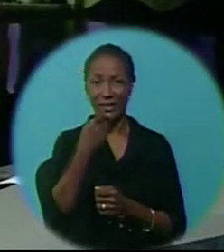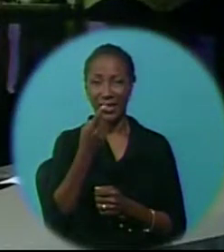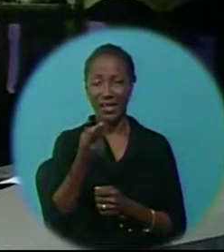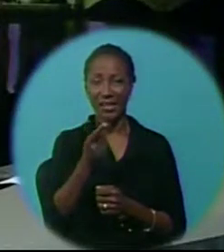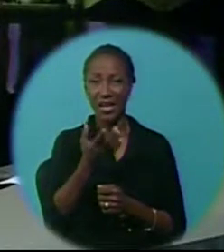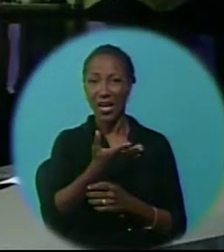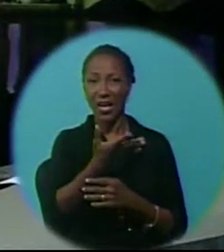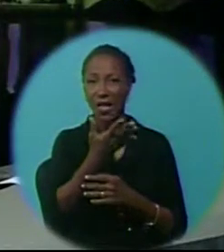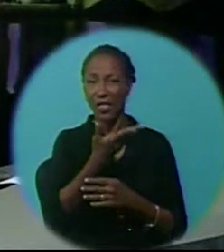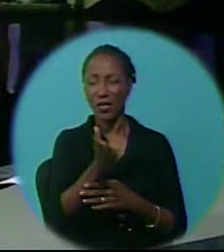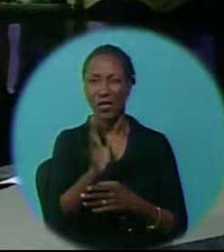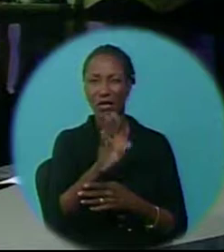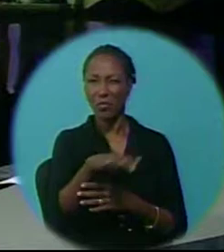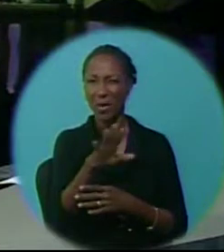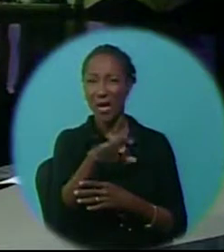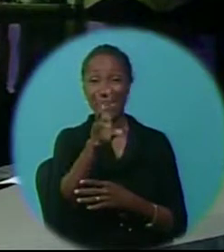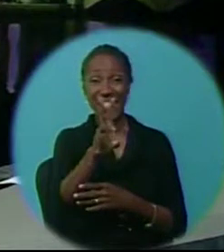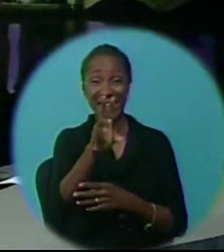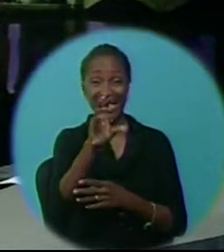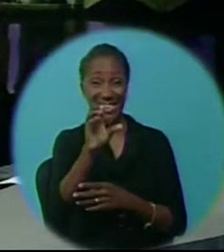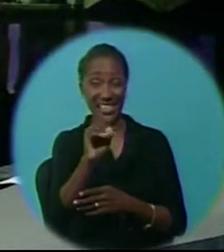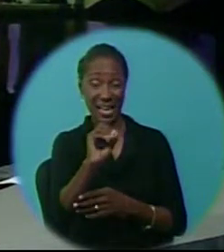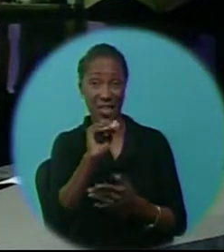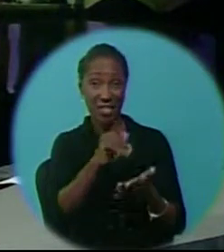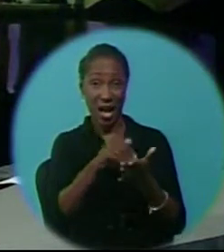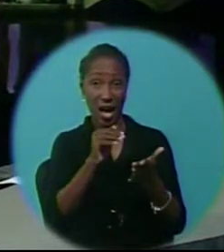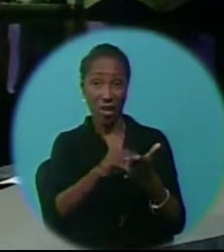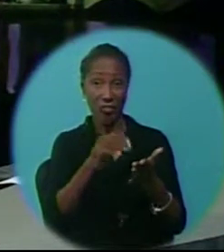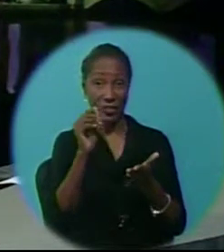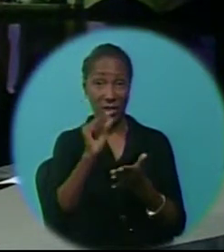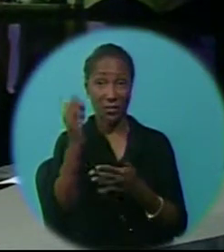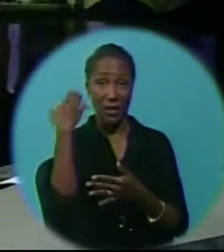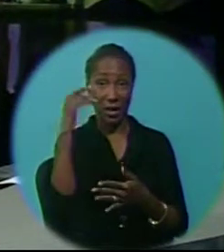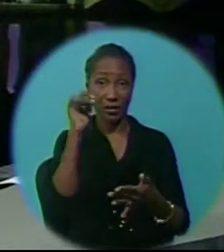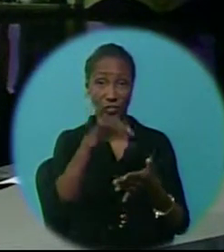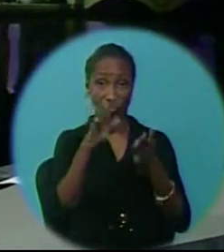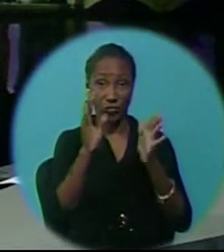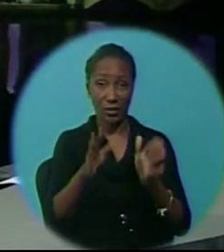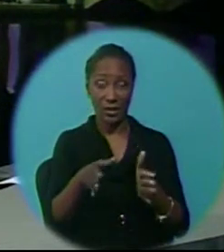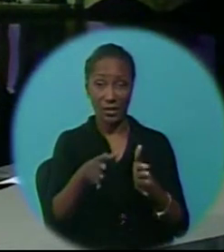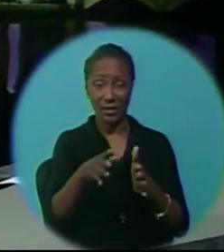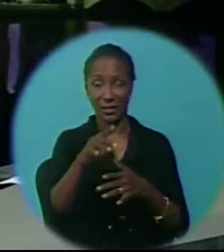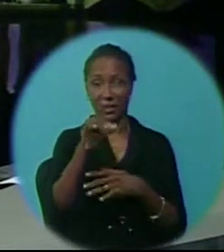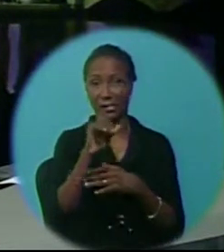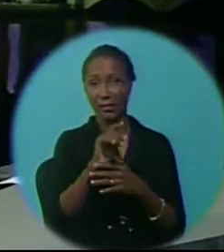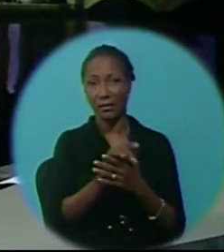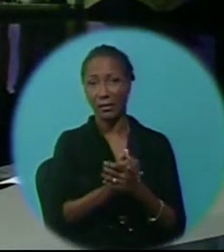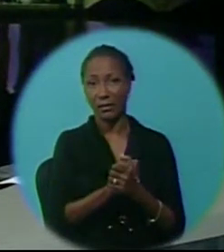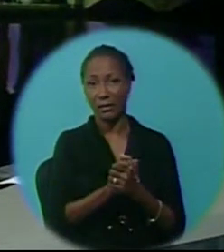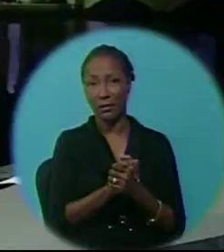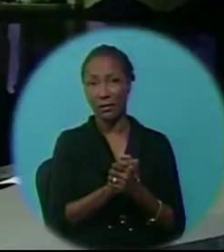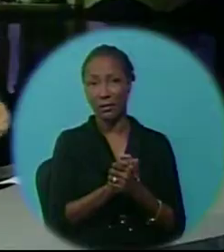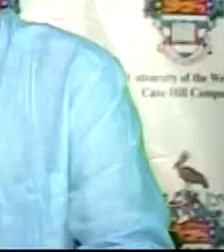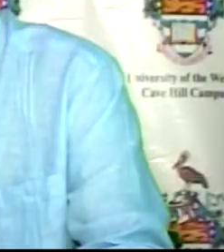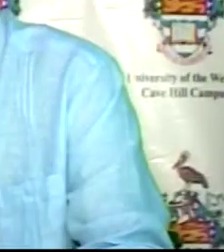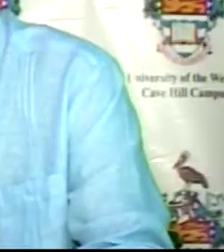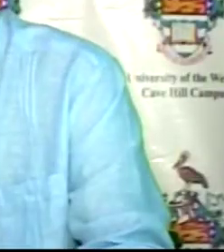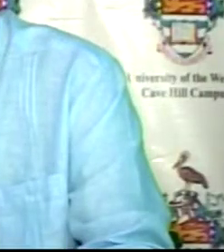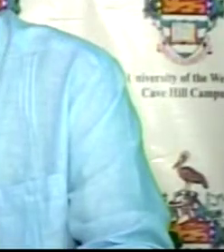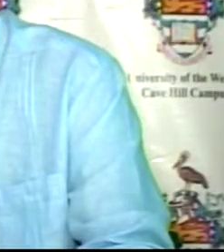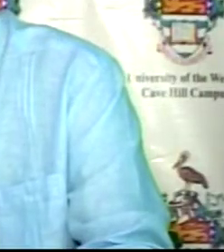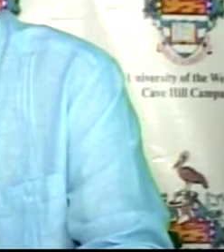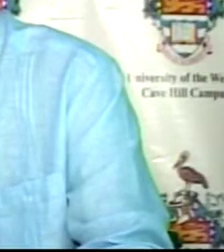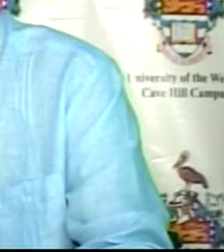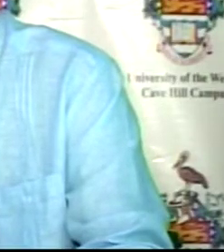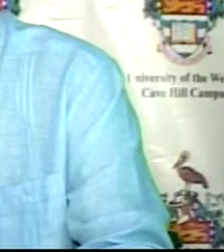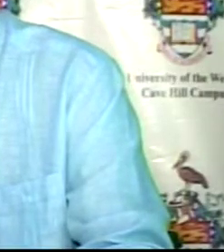are approximately 60,000 graduates and the structure has already been put in place for their contributions. But I believe that